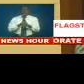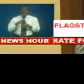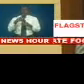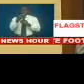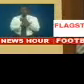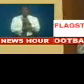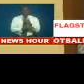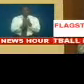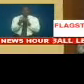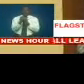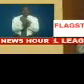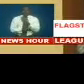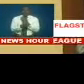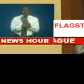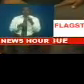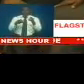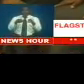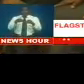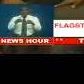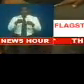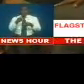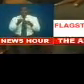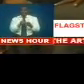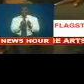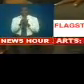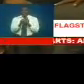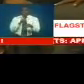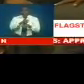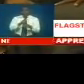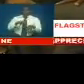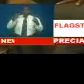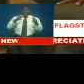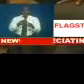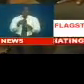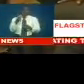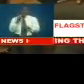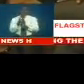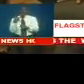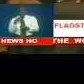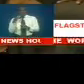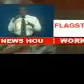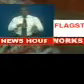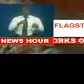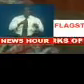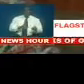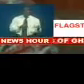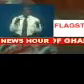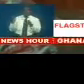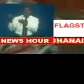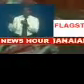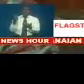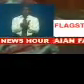direct investment is shrinking globally. By 2013, Australia exports to Ghana stood at